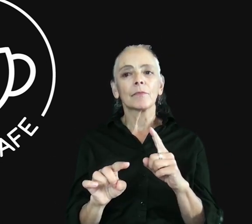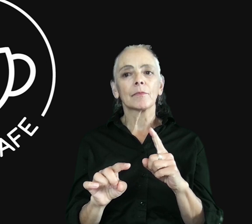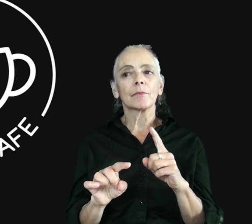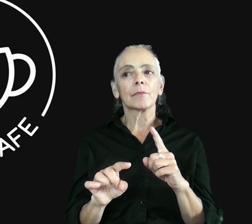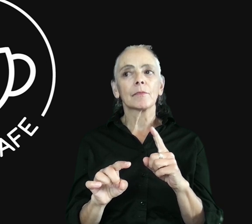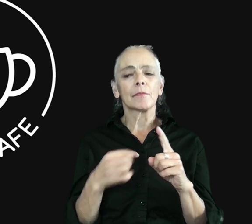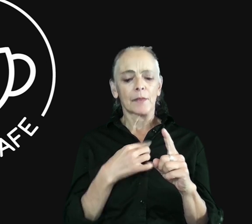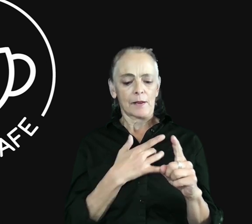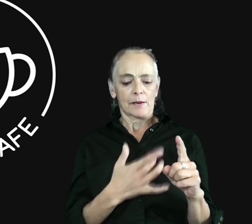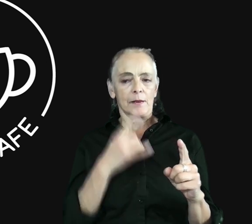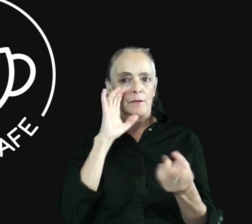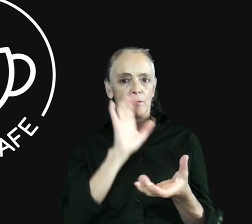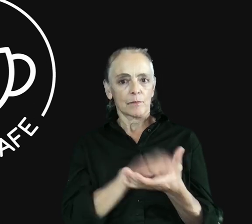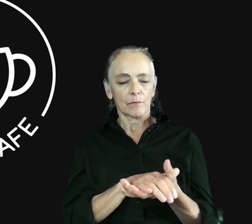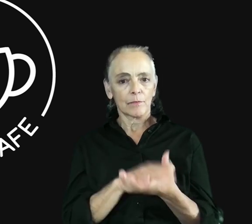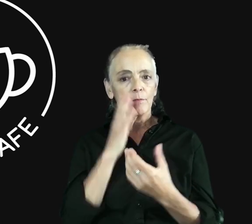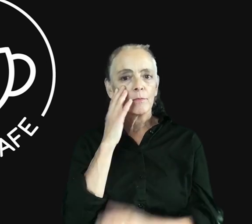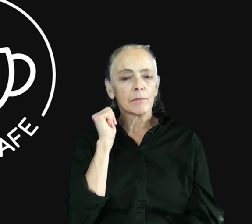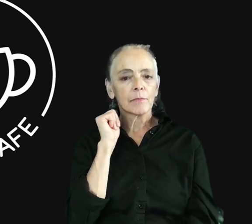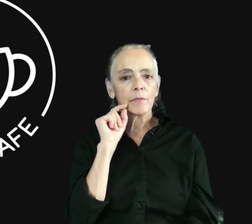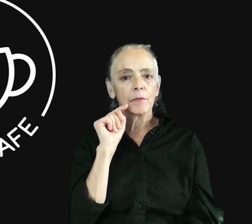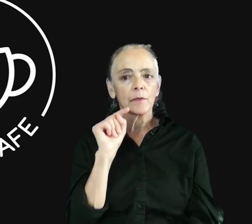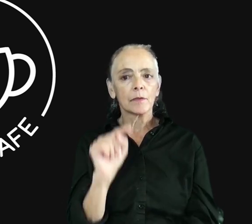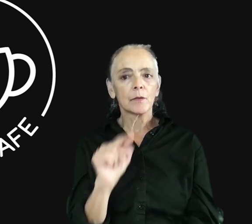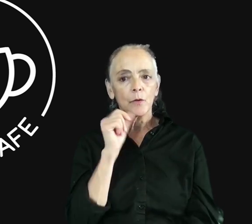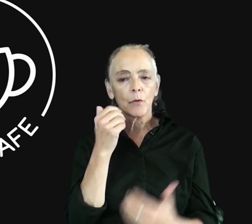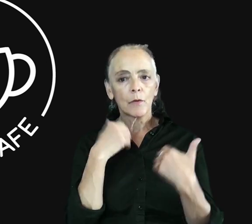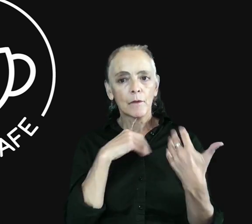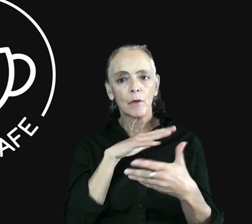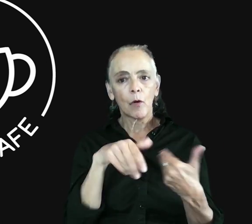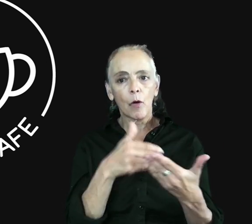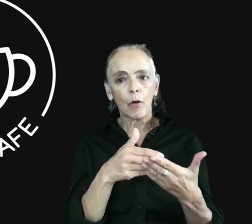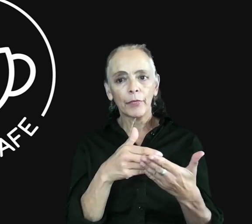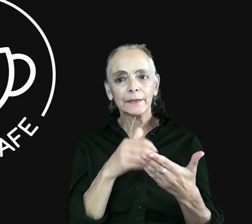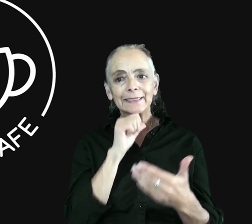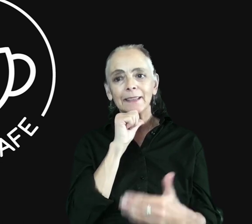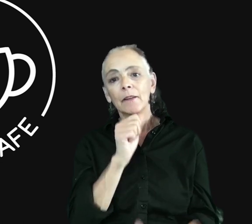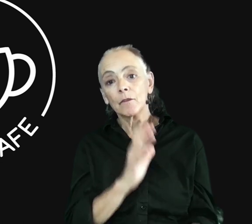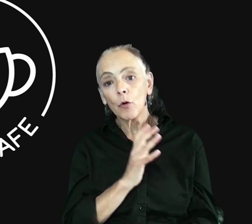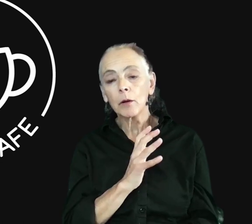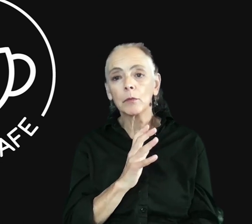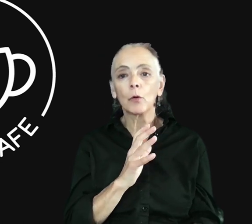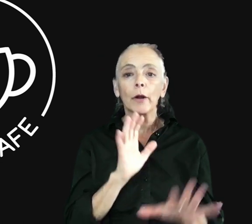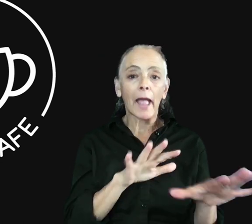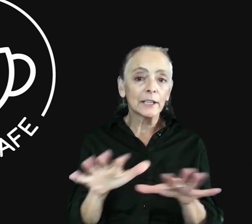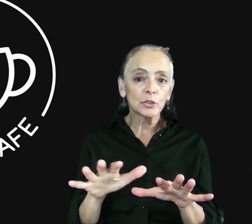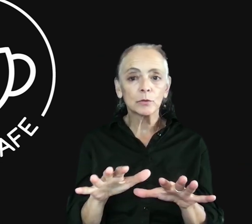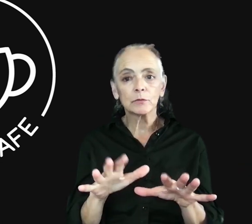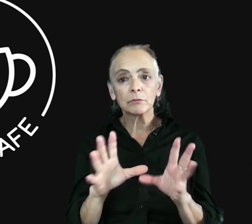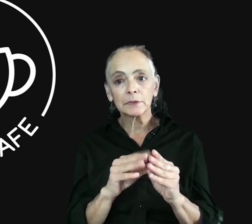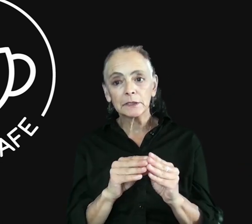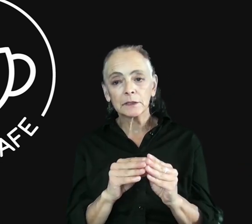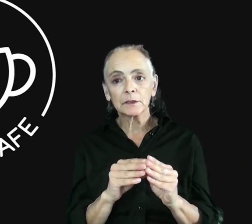uh because you uh you don't have all these informal or casual you know meetings that you